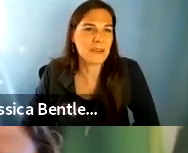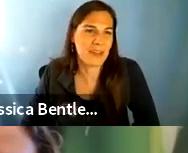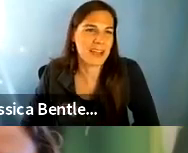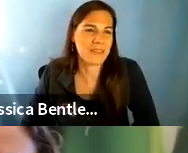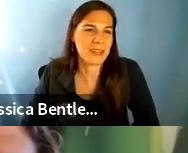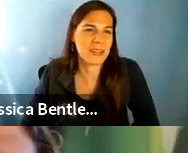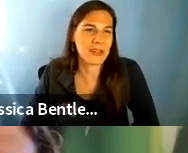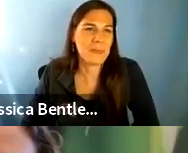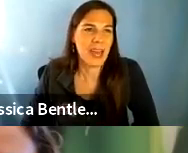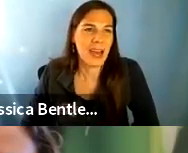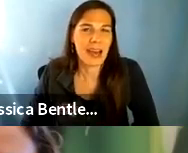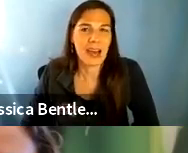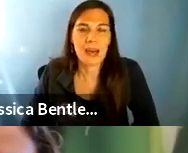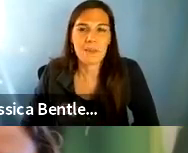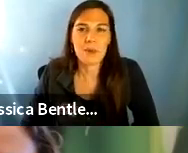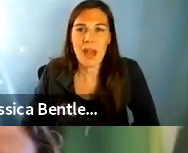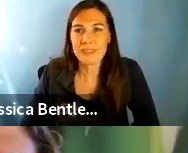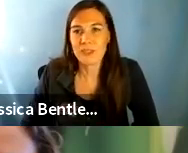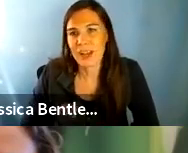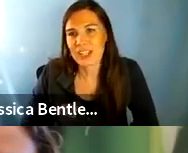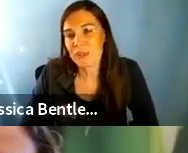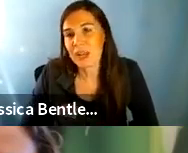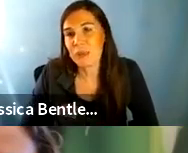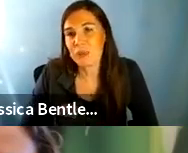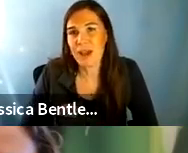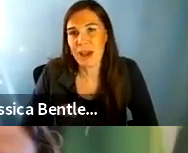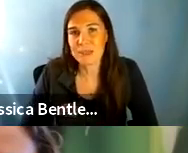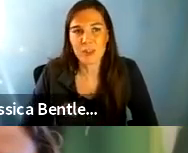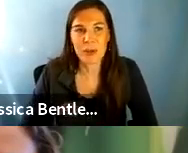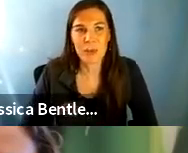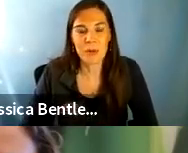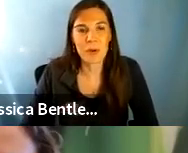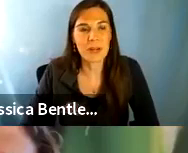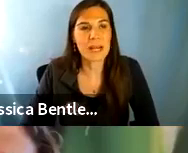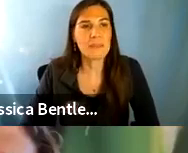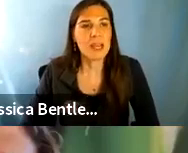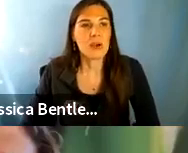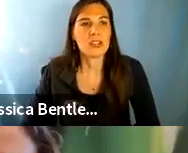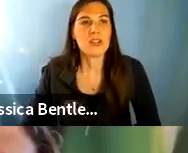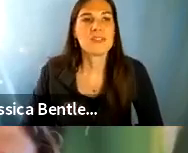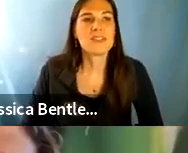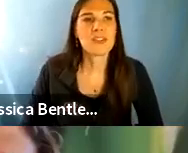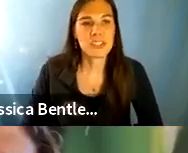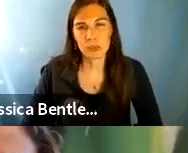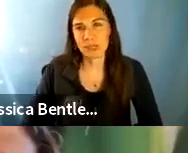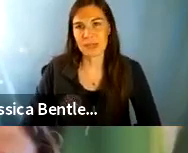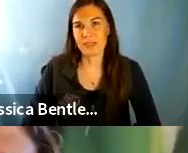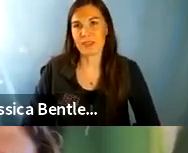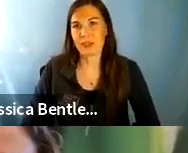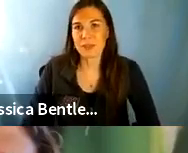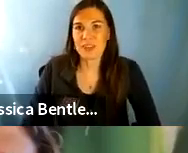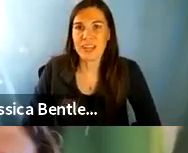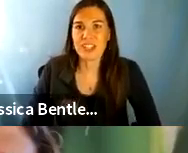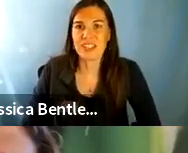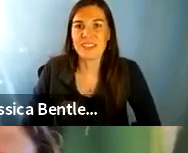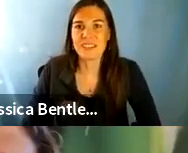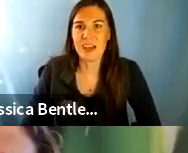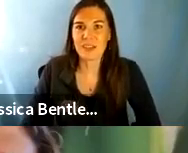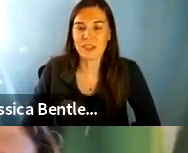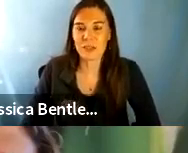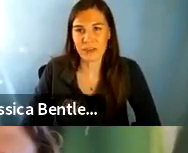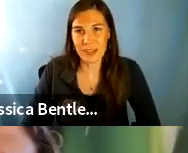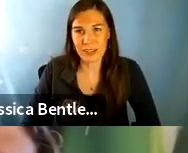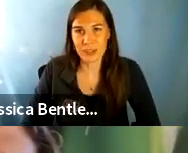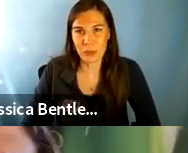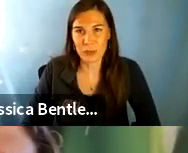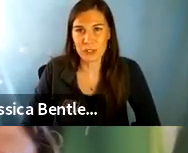we provide for you. As a freshman, when you come into our program, you start doing field observations